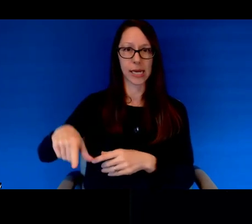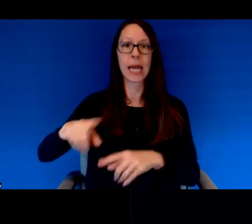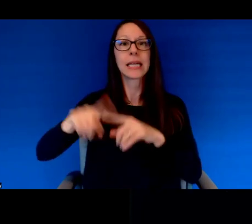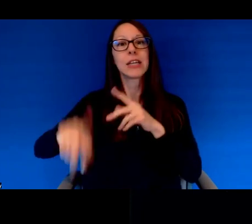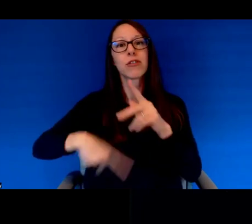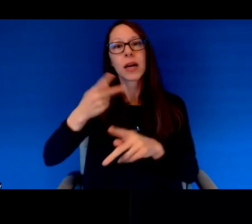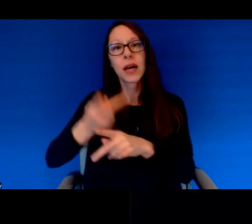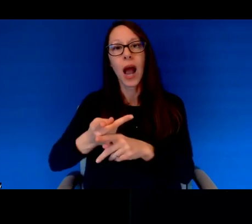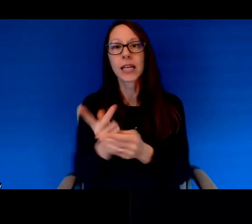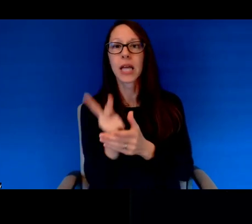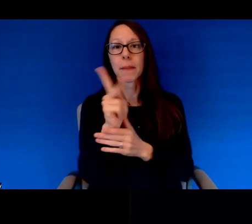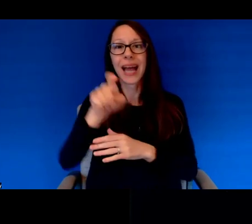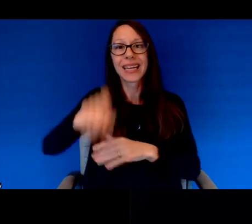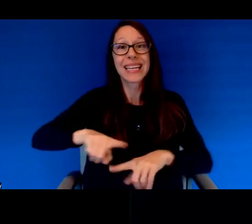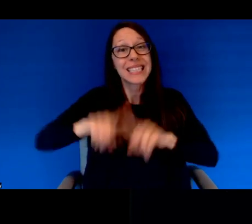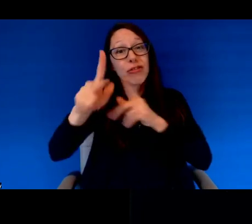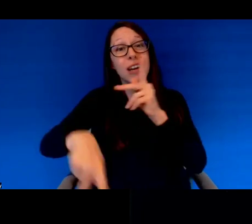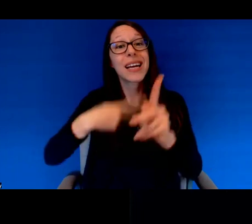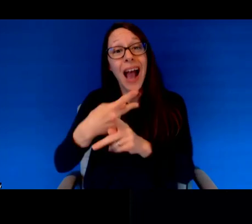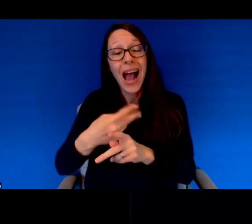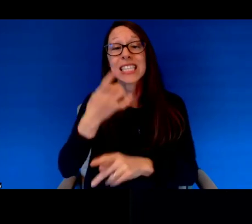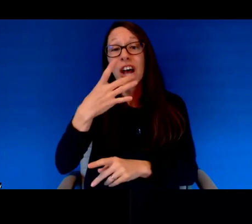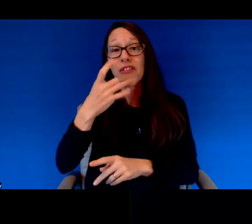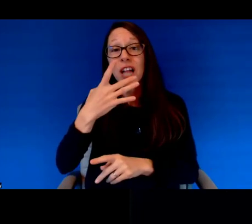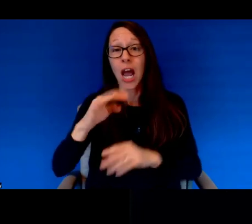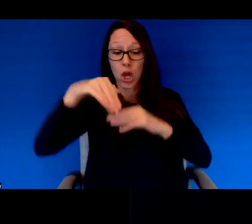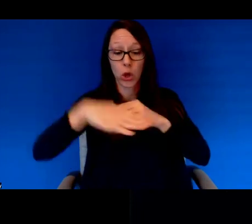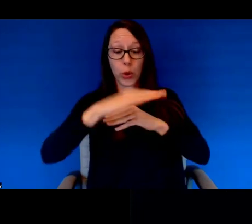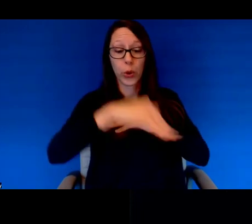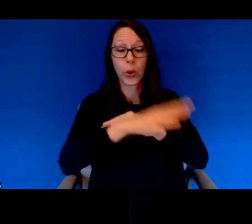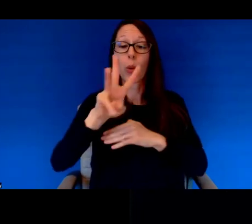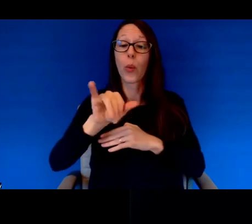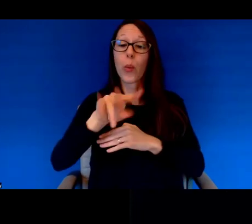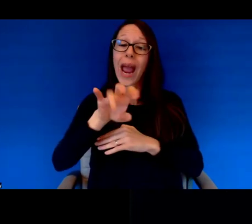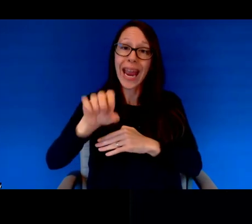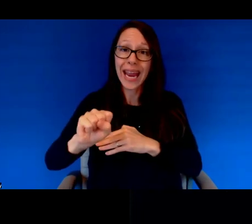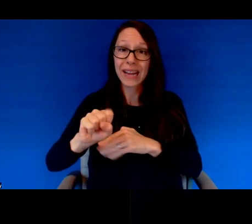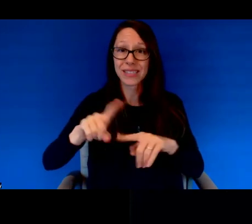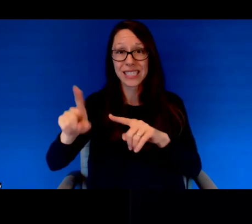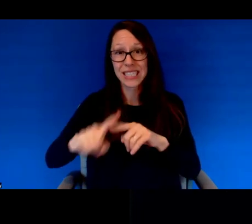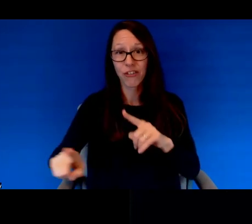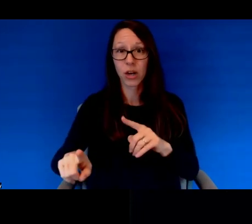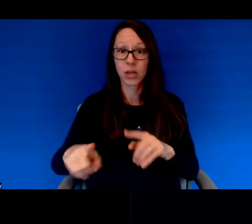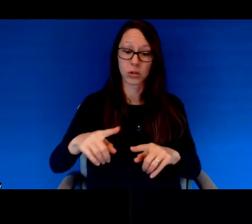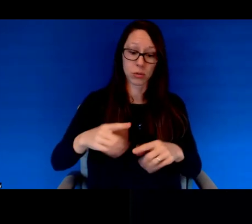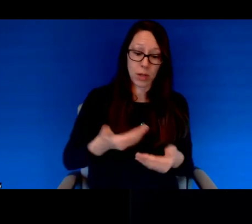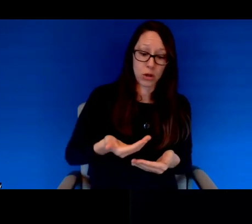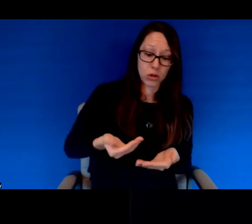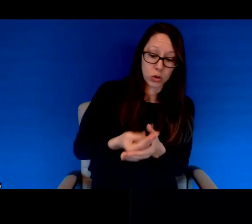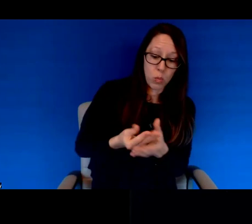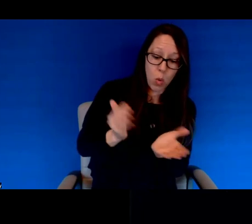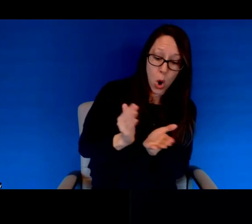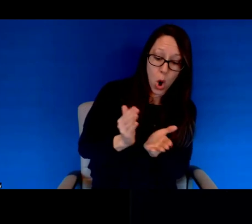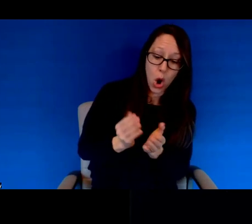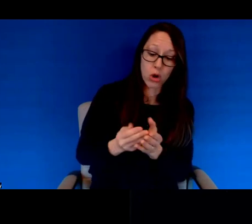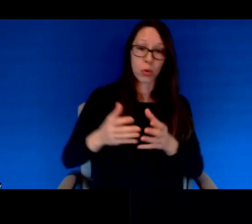different types of light at different stages in their life. And we can manipulate that to help them grow better and to withstand some